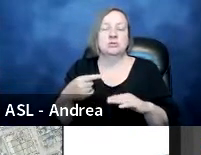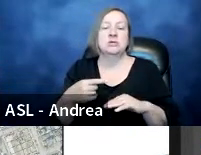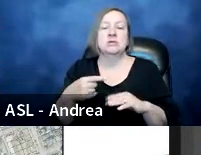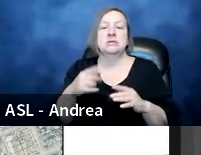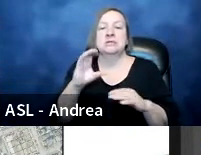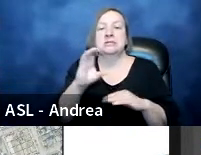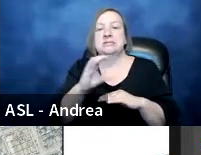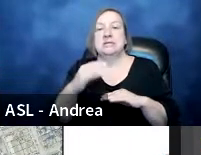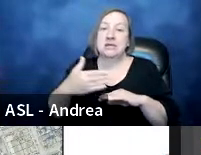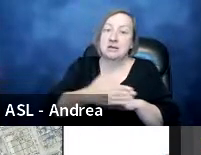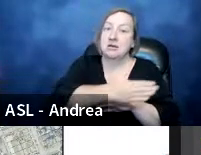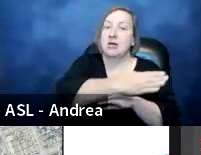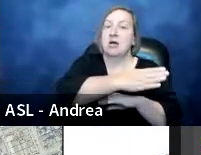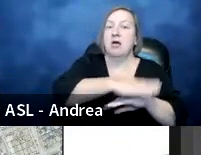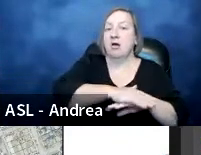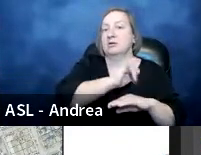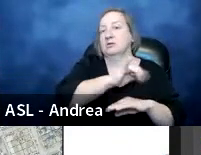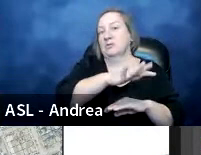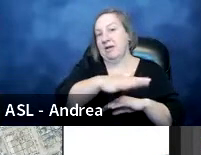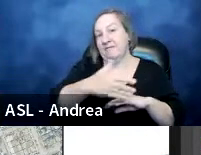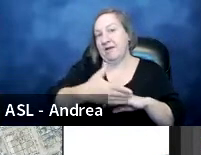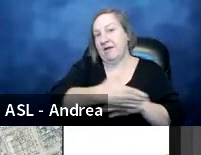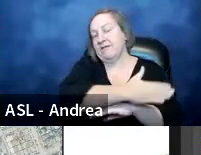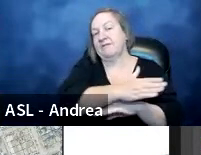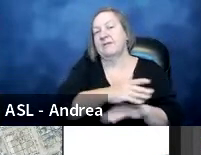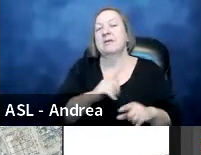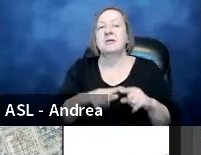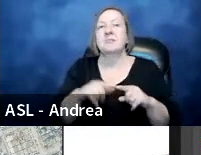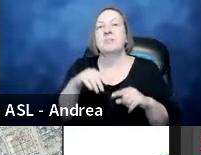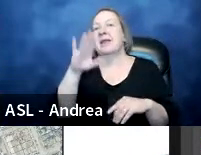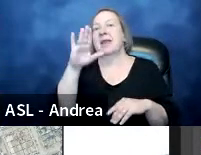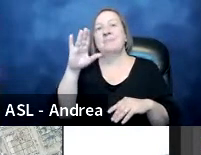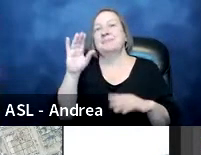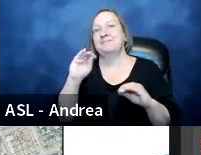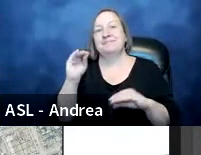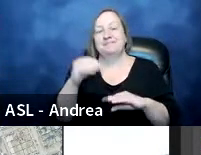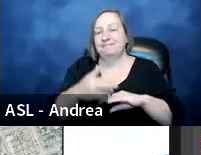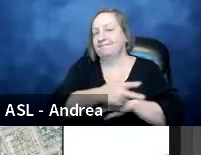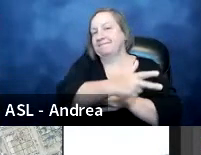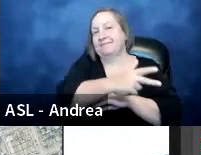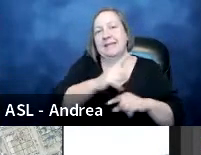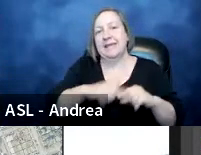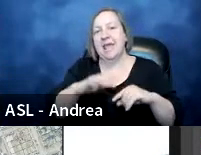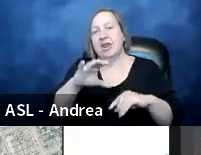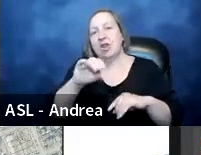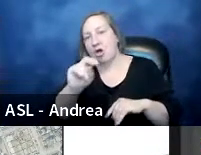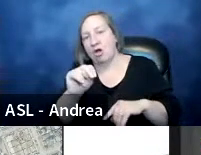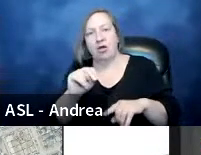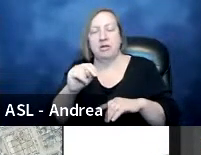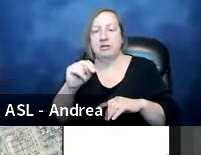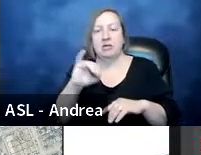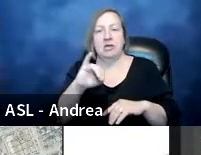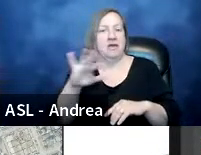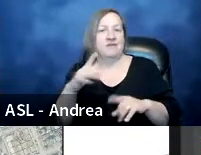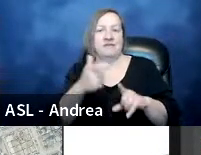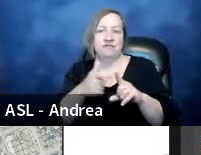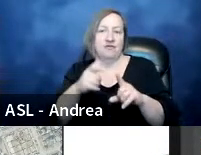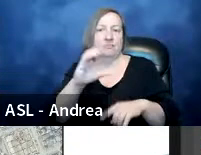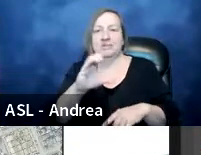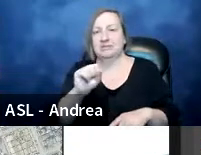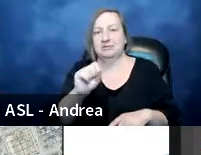I-5 southbound, and the upper one is showing that there is not a connection from C Street onto